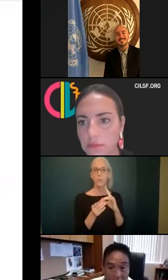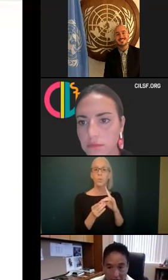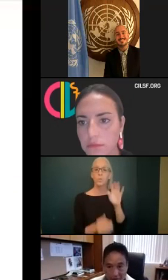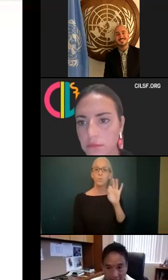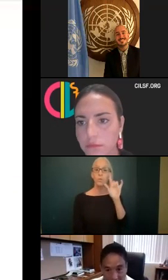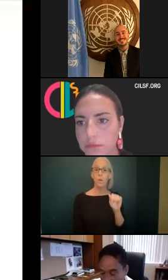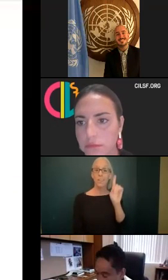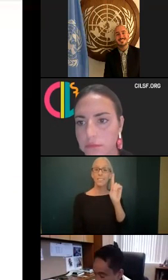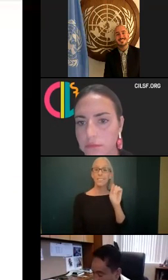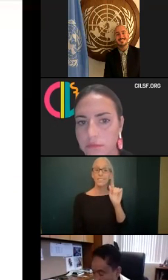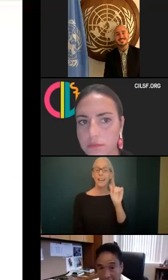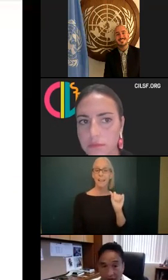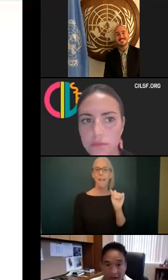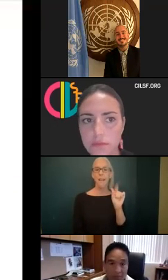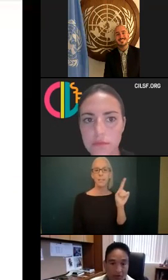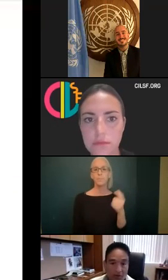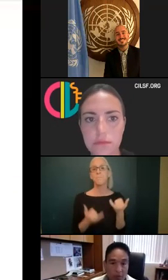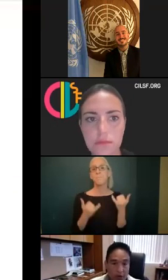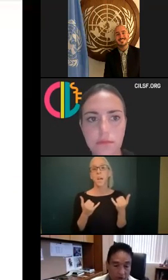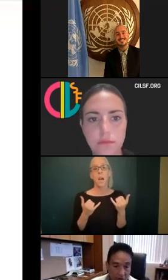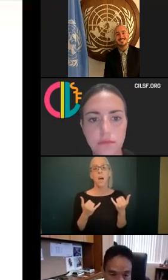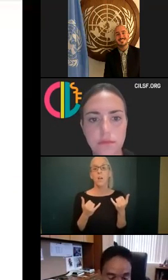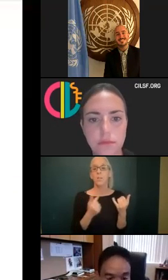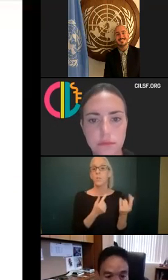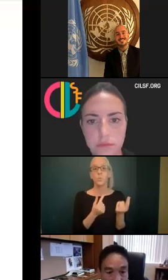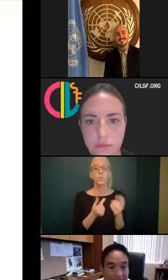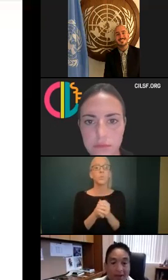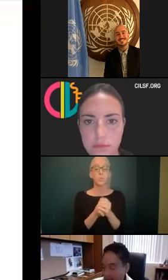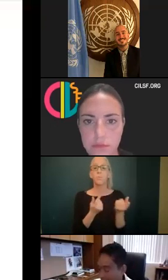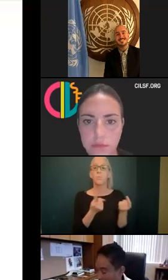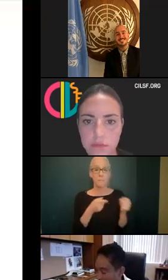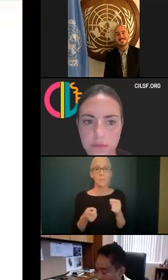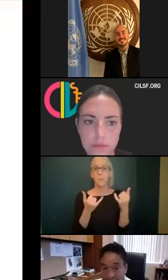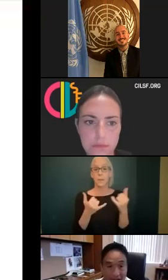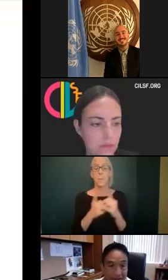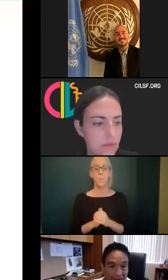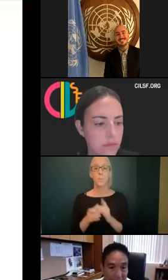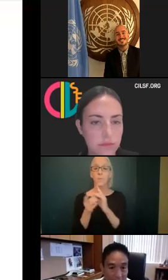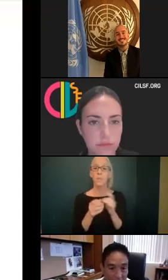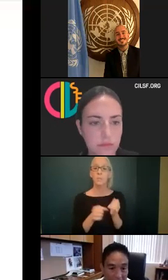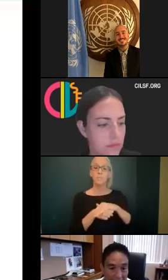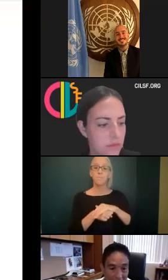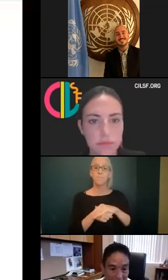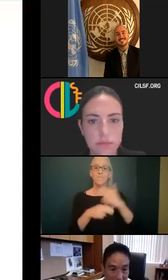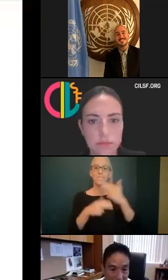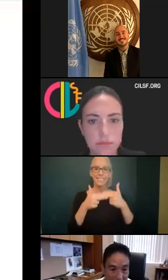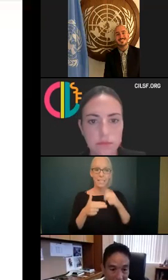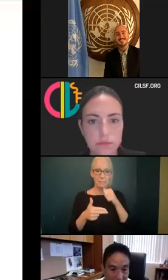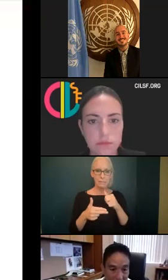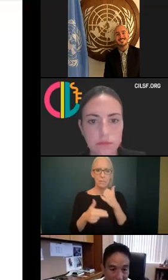we are in terms of the pandemic. Sorry. This is where we are in terms of the pandemic. And if this slide doesn't keep going back on